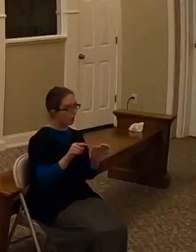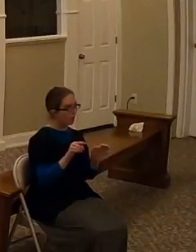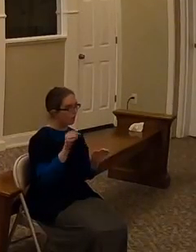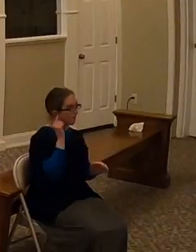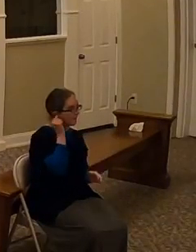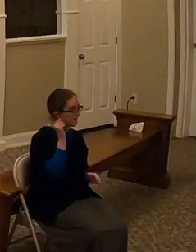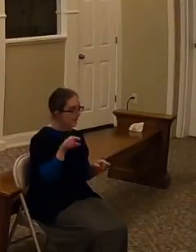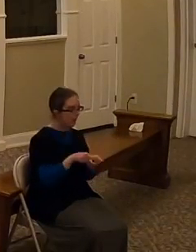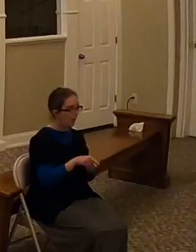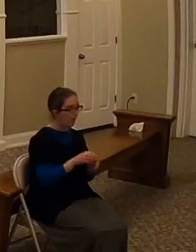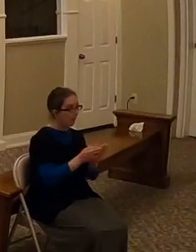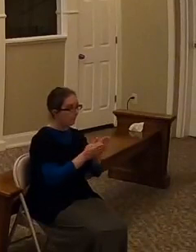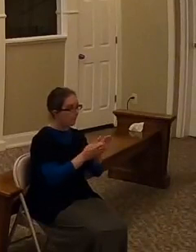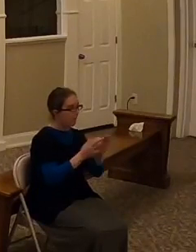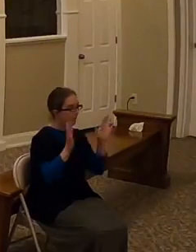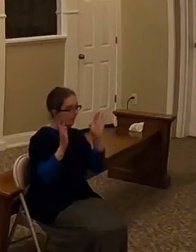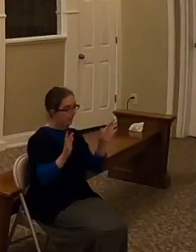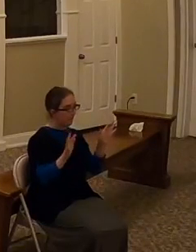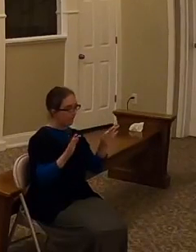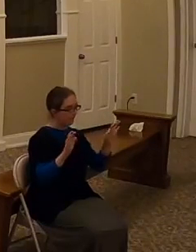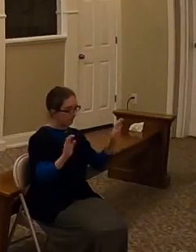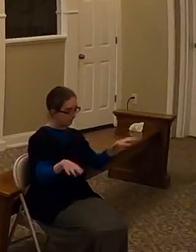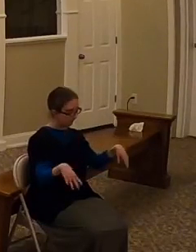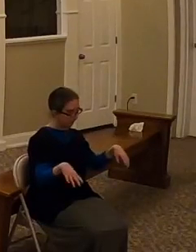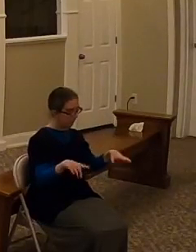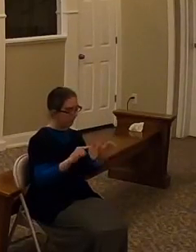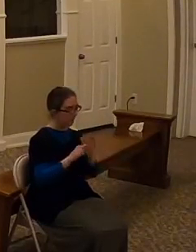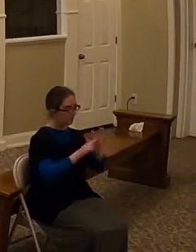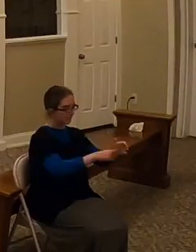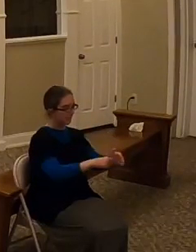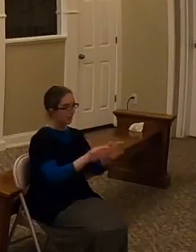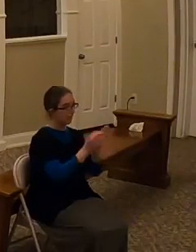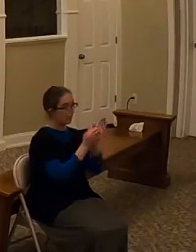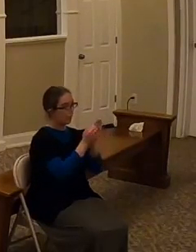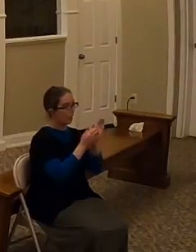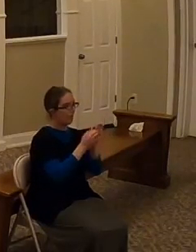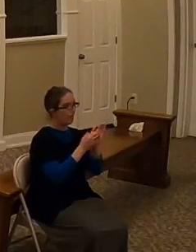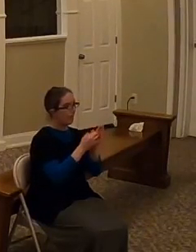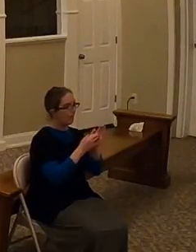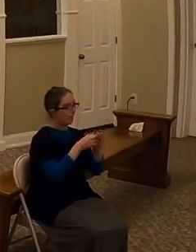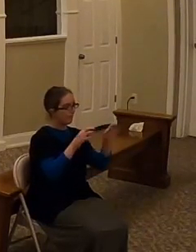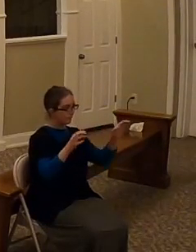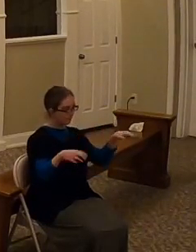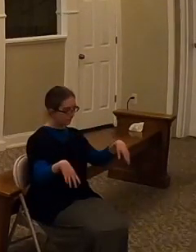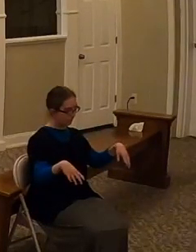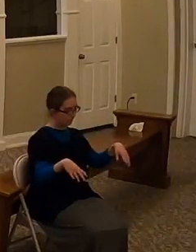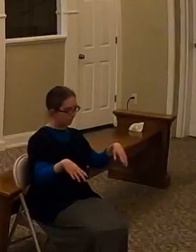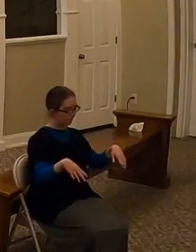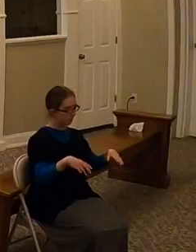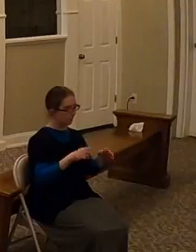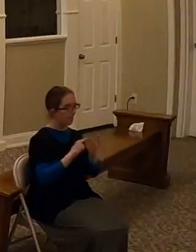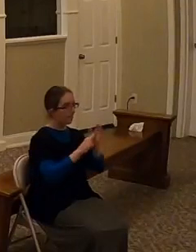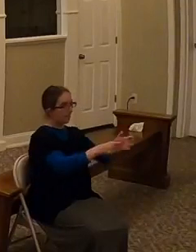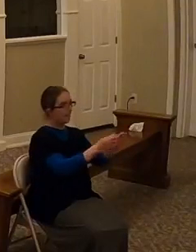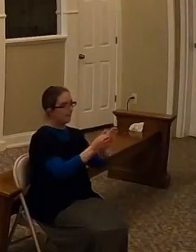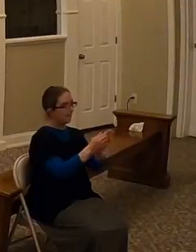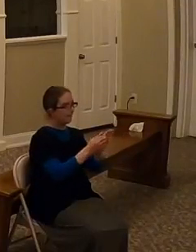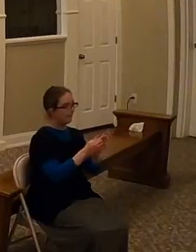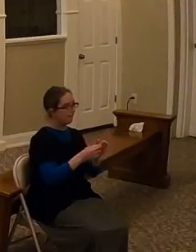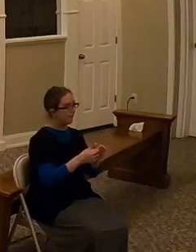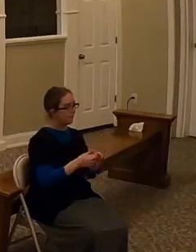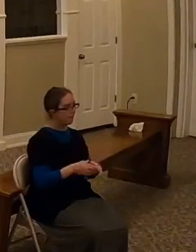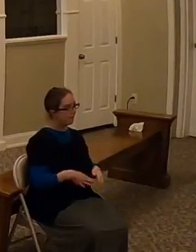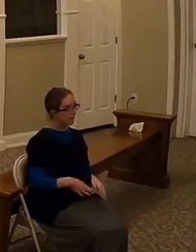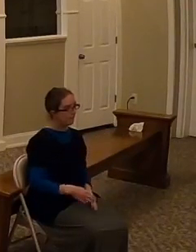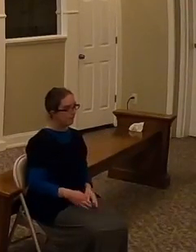hands, does it? That are hanging down. That's a sign of weakness. Feeble hands that hang down is a sign of weakness. Amen. But he said,